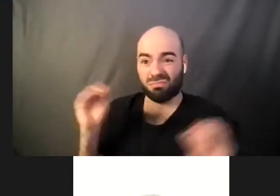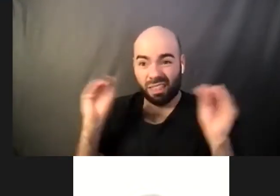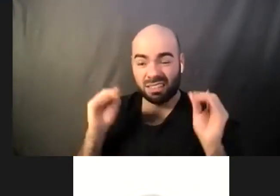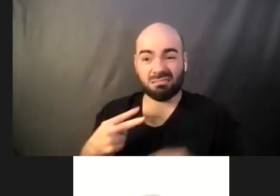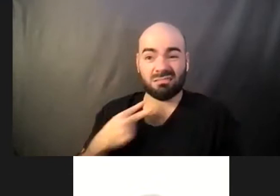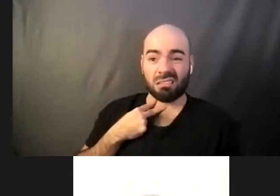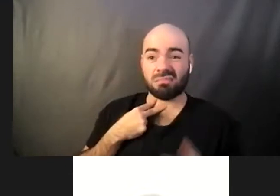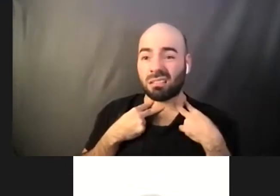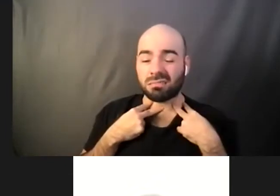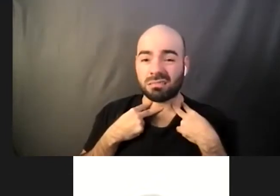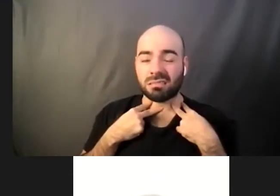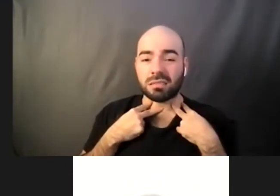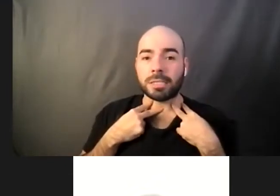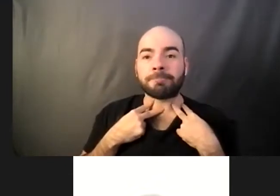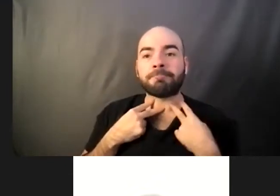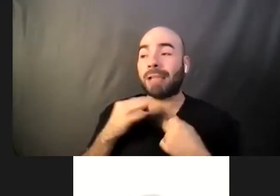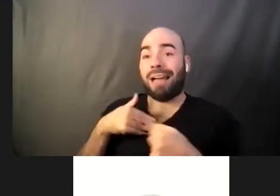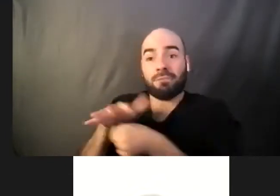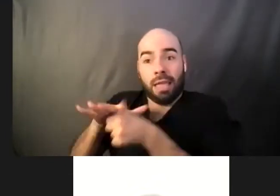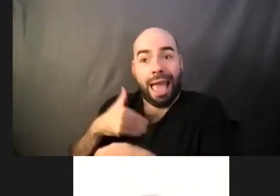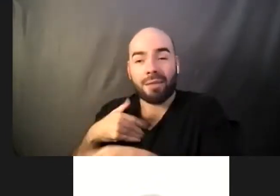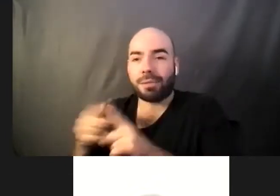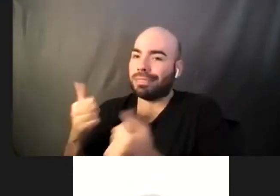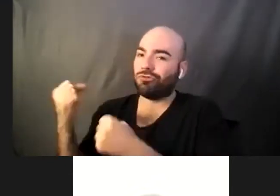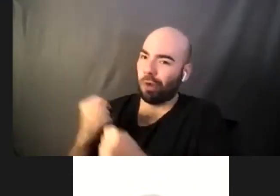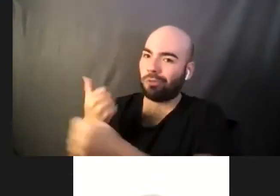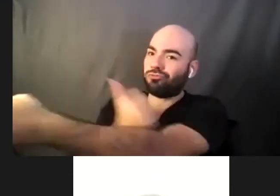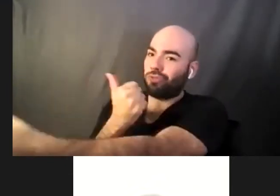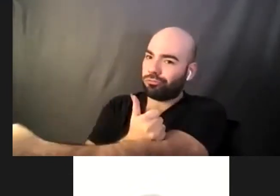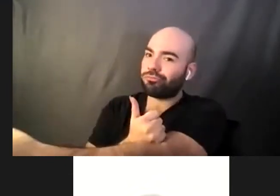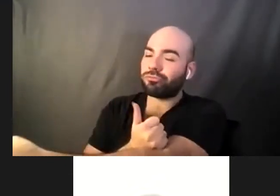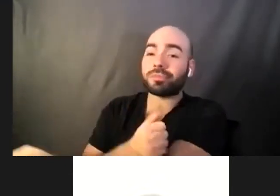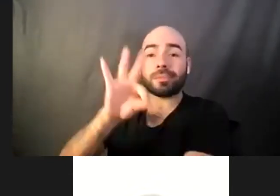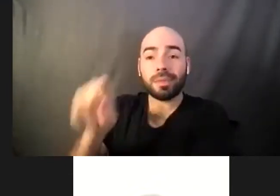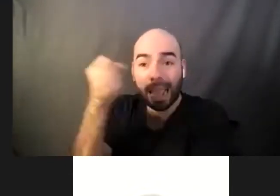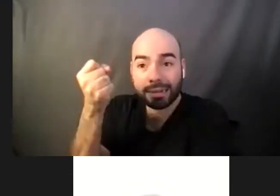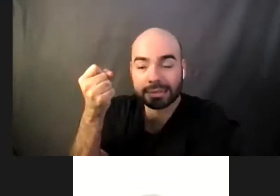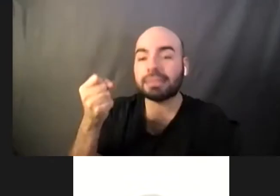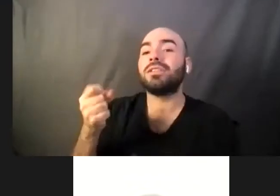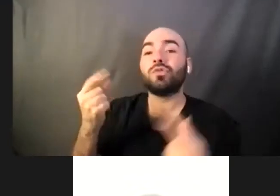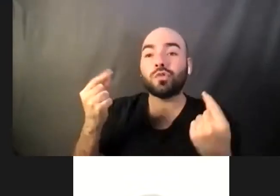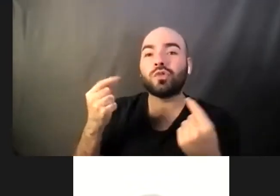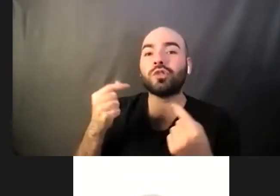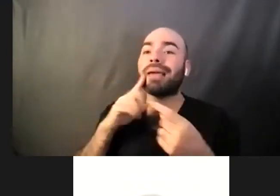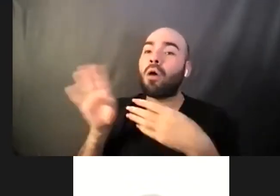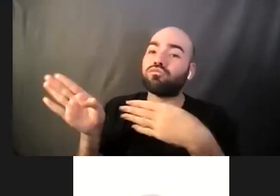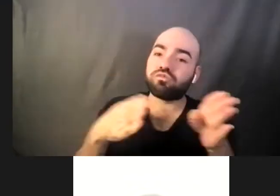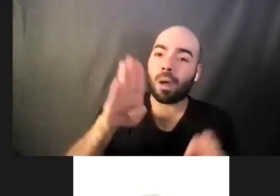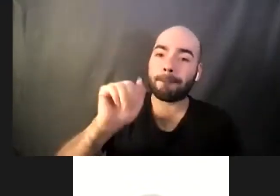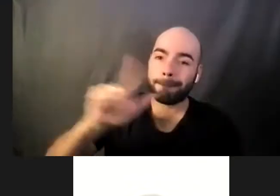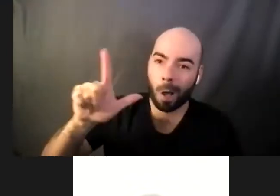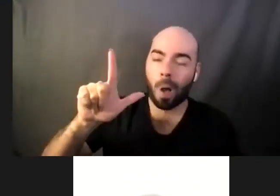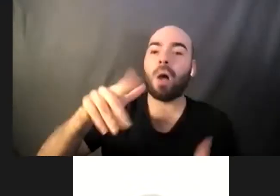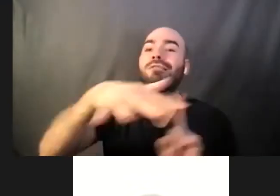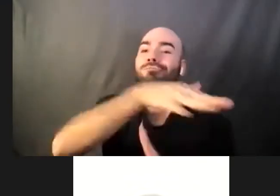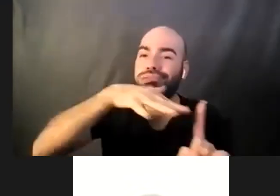a substance-free environment. A lot of LGBTQ kids, specifically in the 90s, were going towards the ballroom scene and clubs and